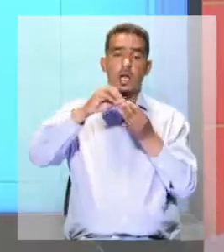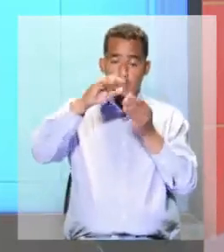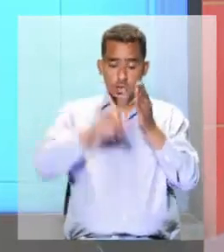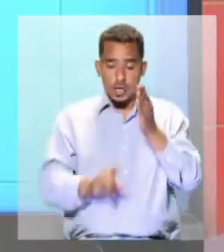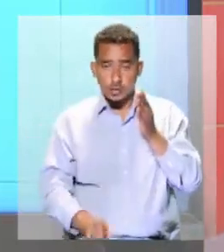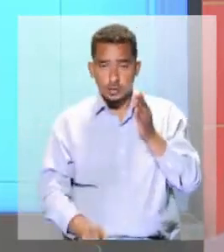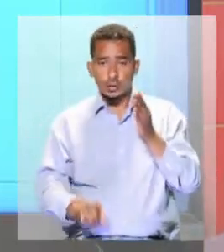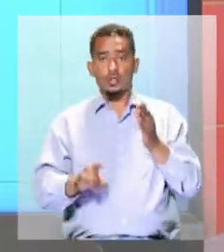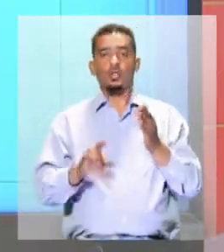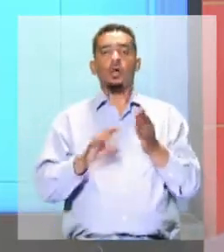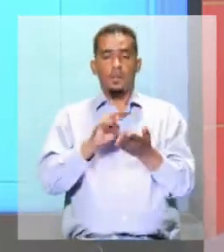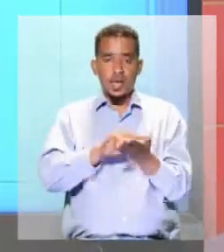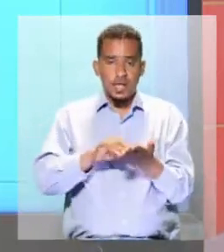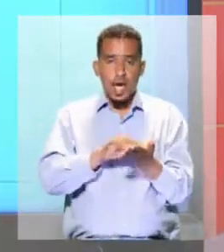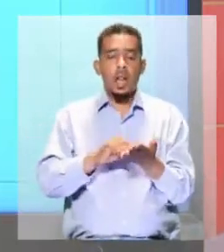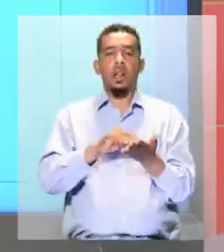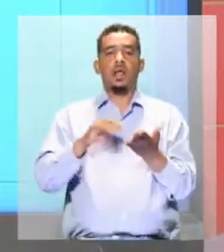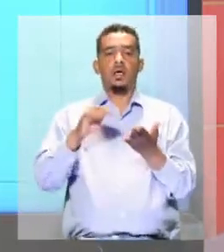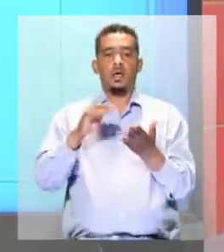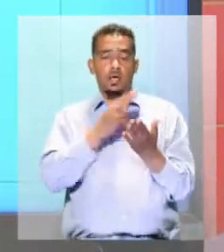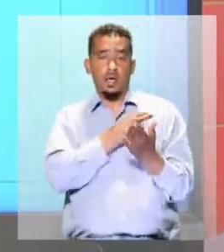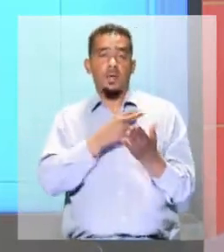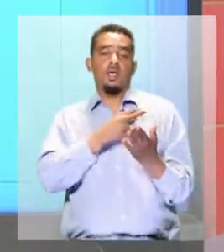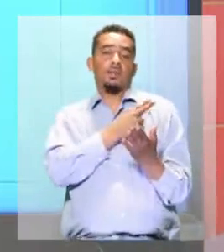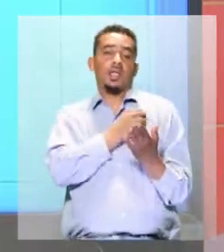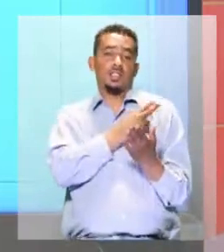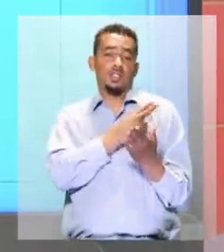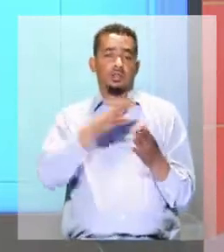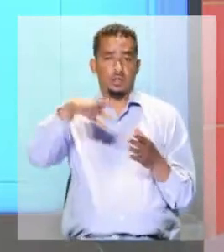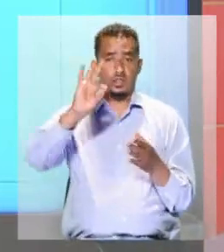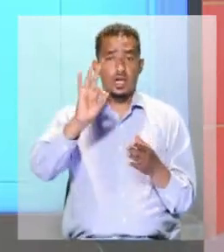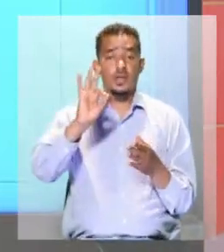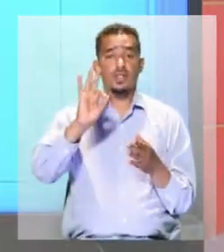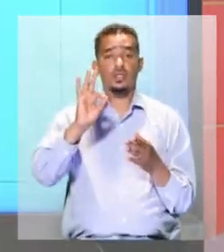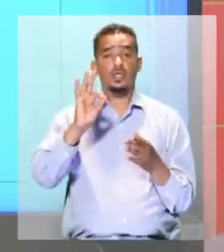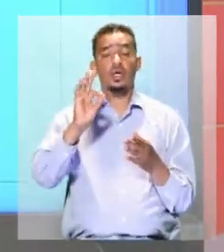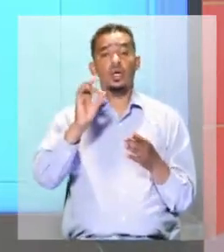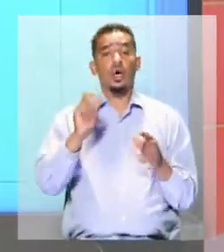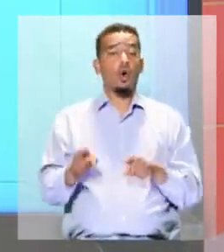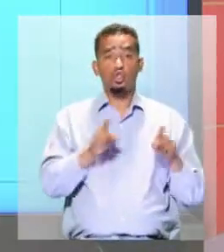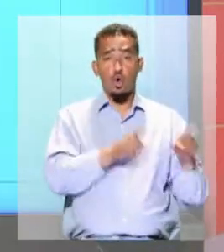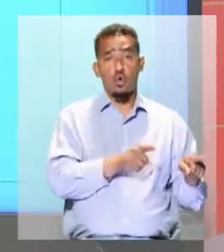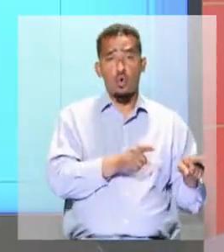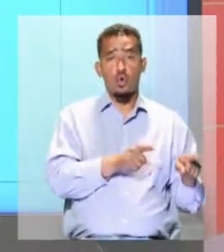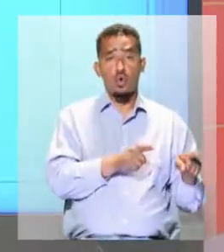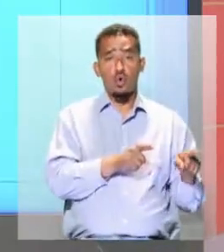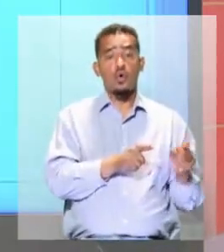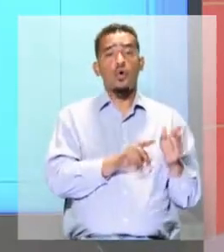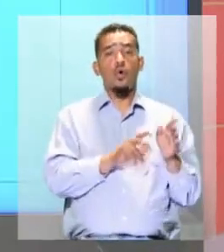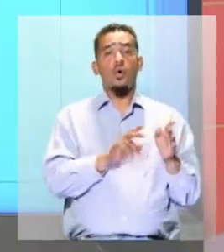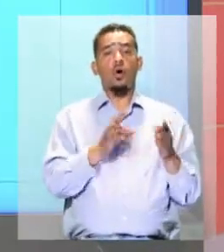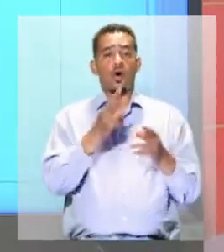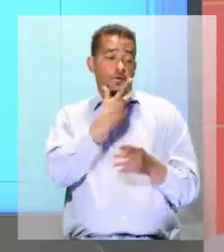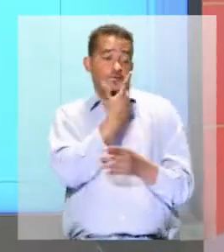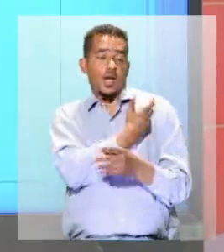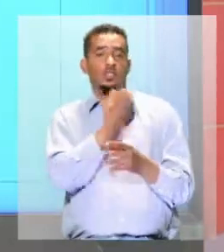in sanitation practice, and also the discovery of medicine, and also vaccine for